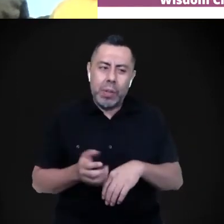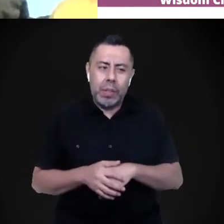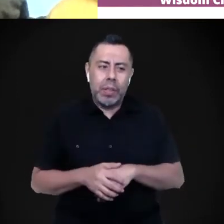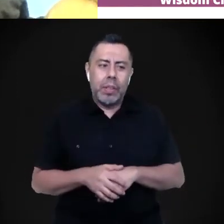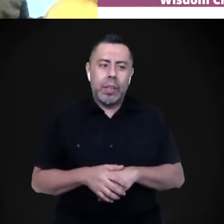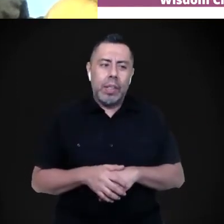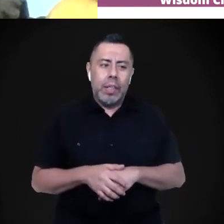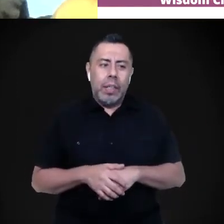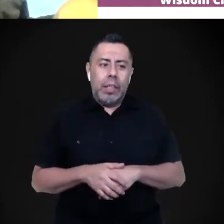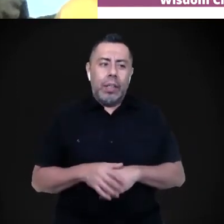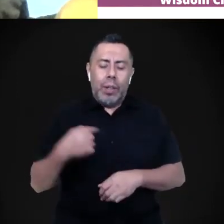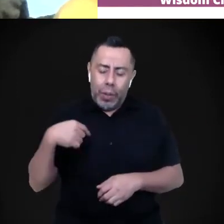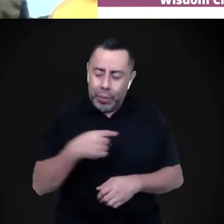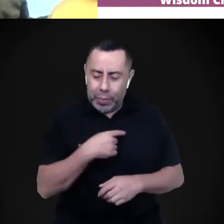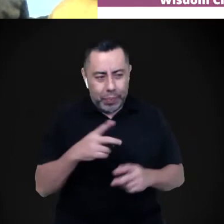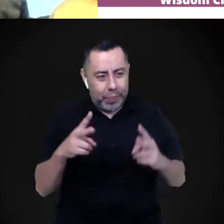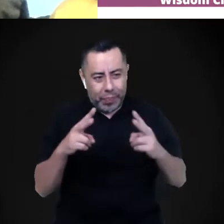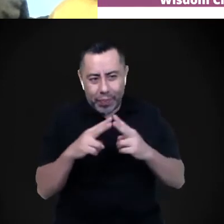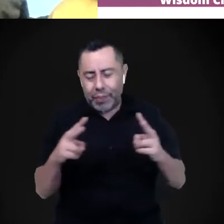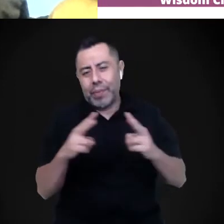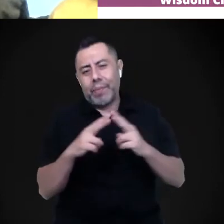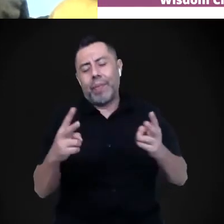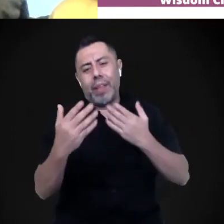yes, we're very thankful that